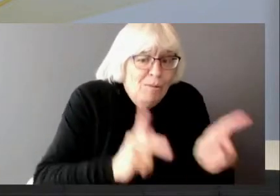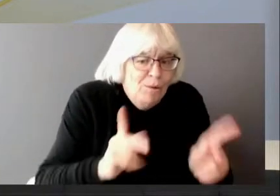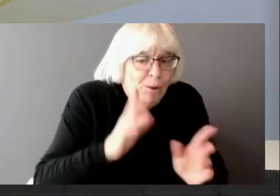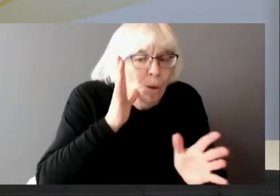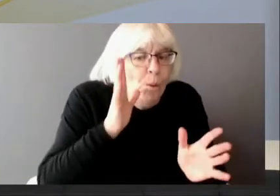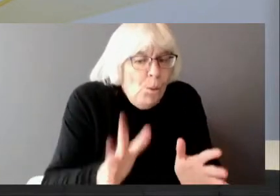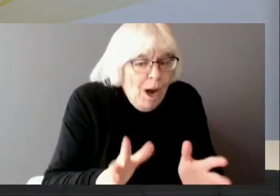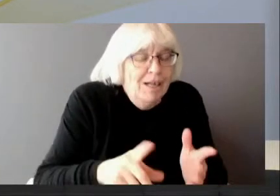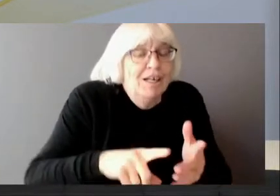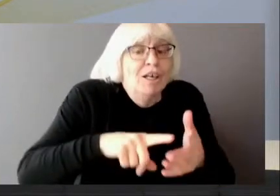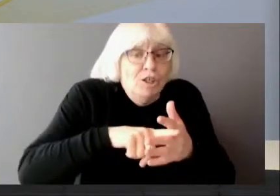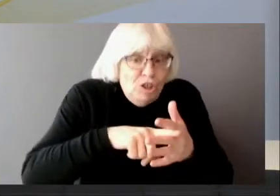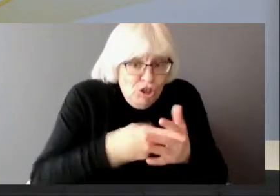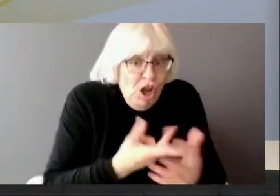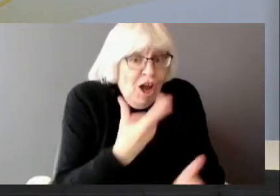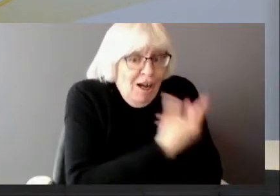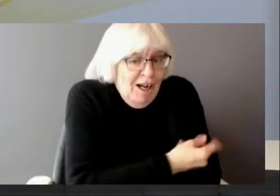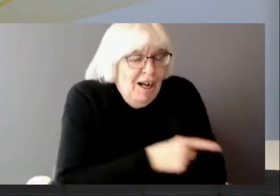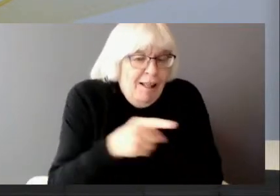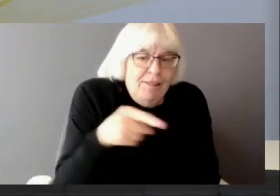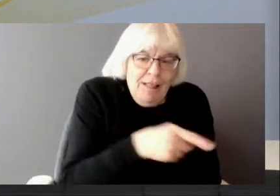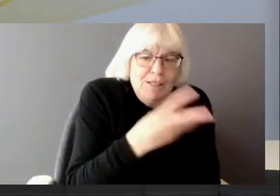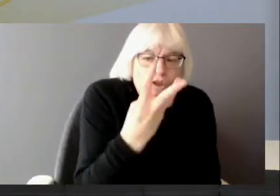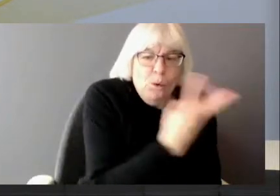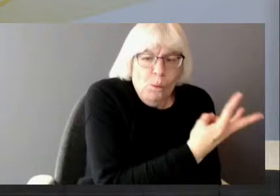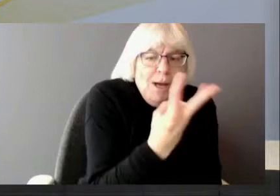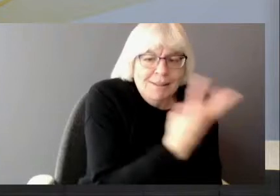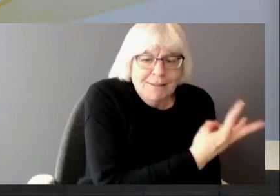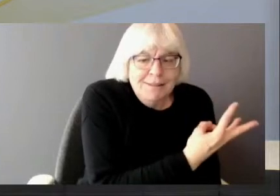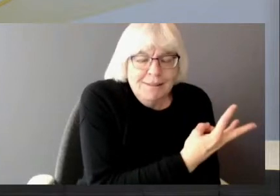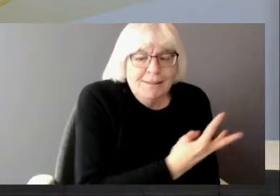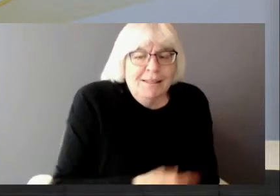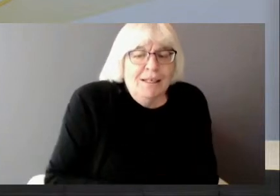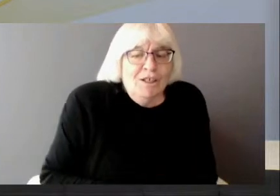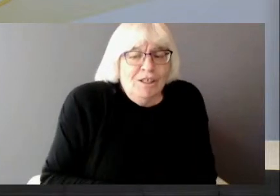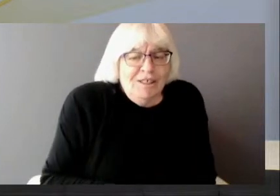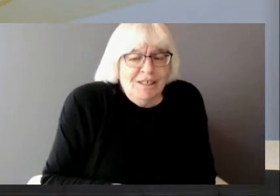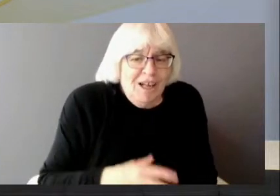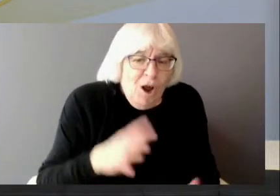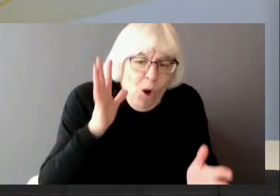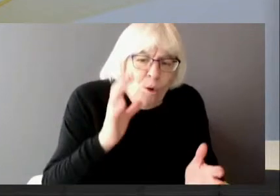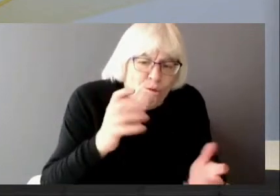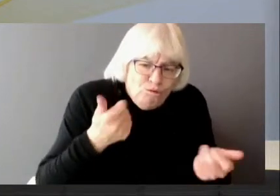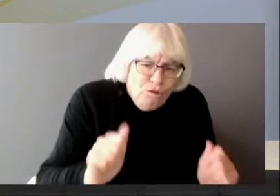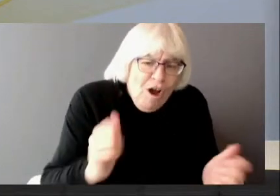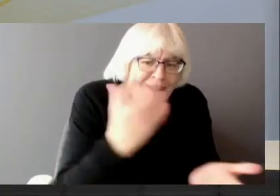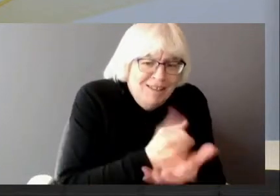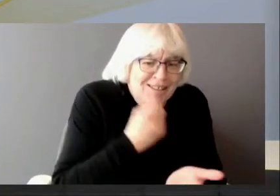So trying to do those at the similar time so that when they're in the area.